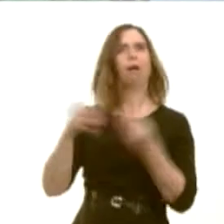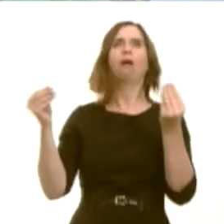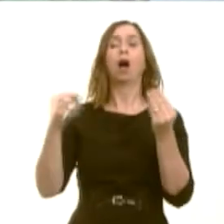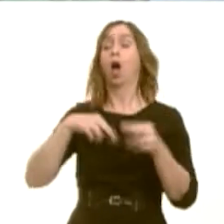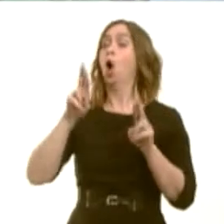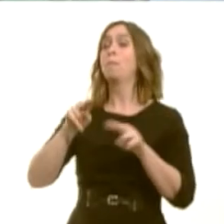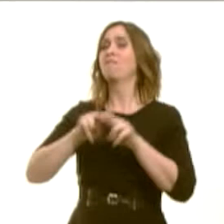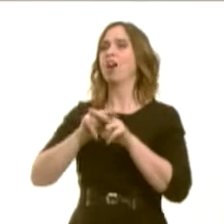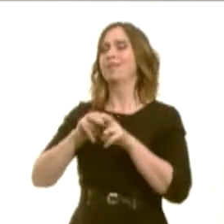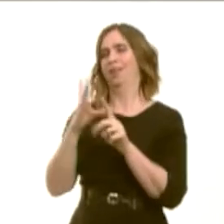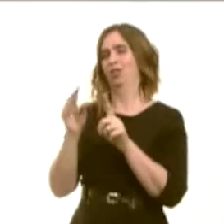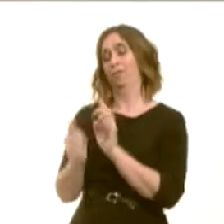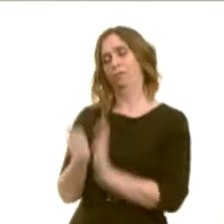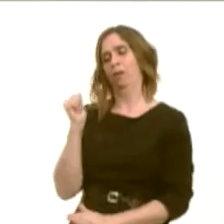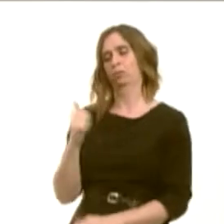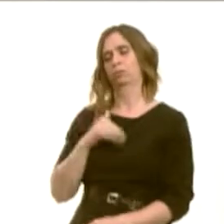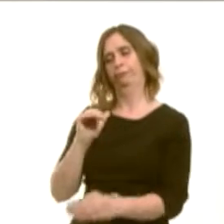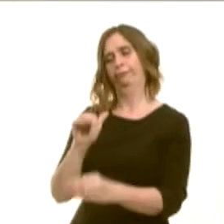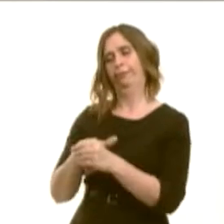hope, on Friday.